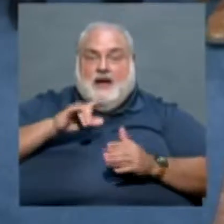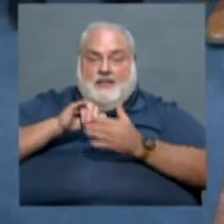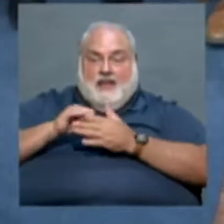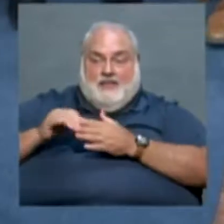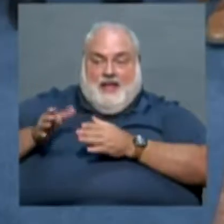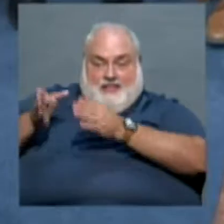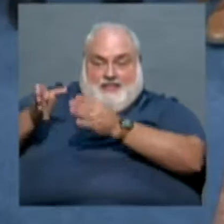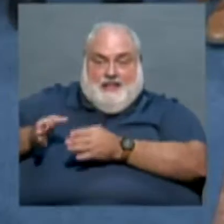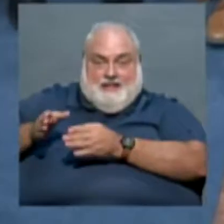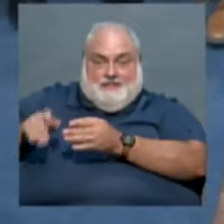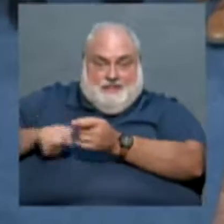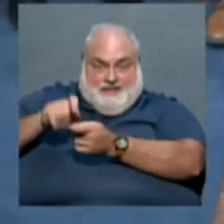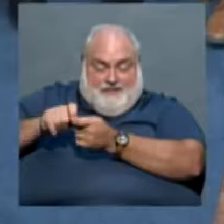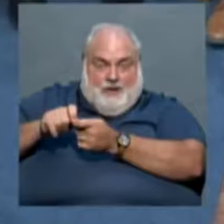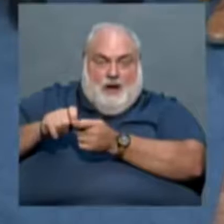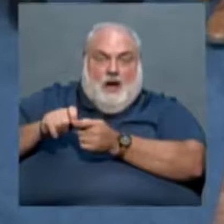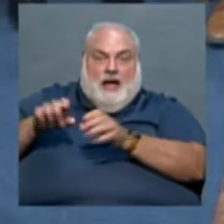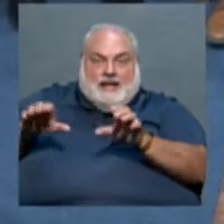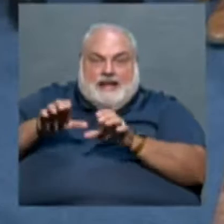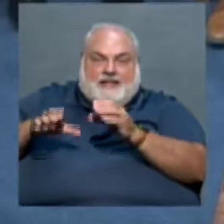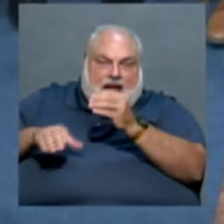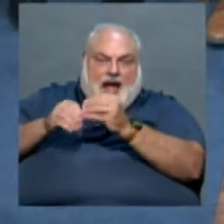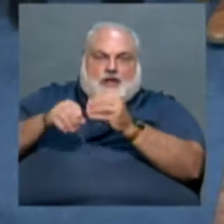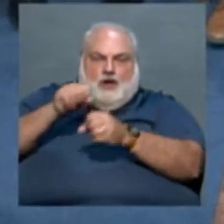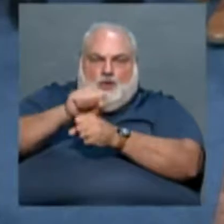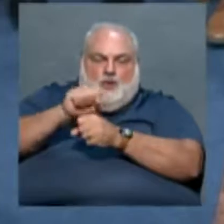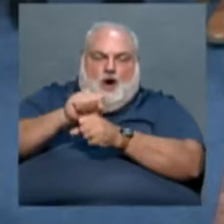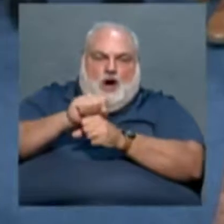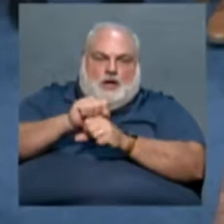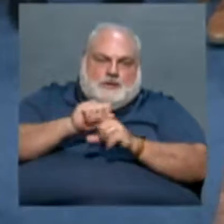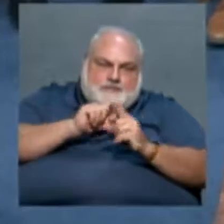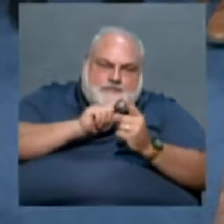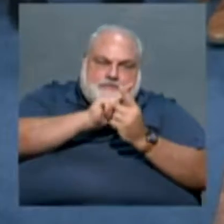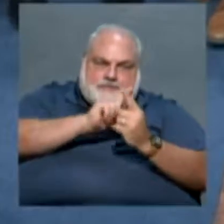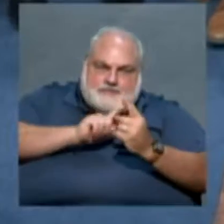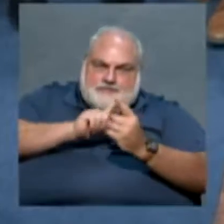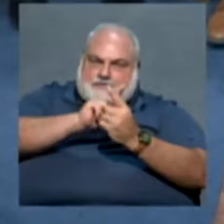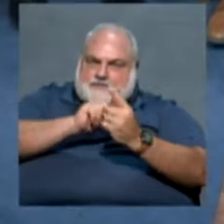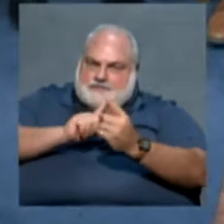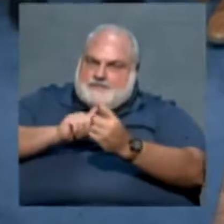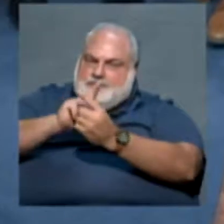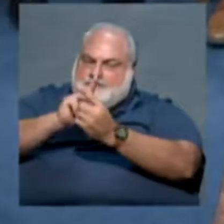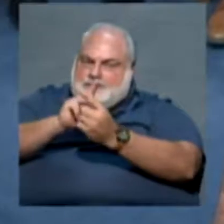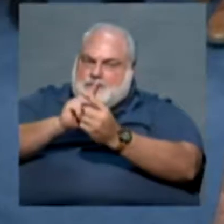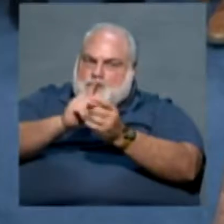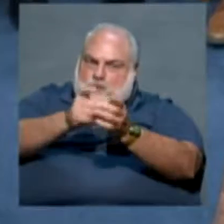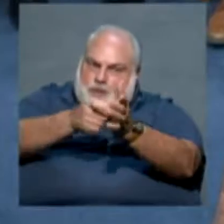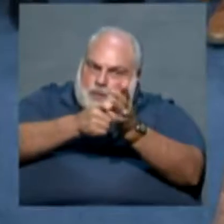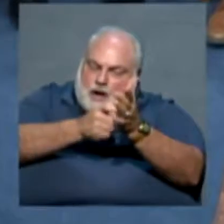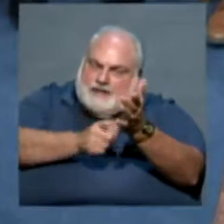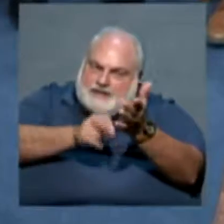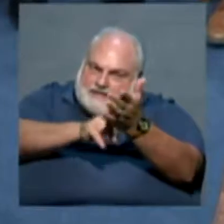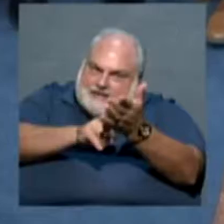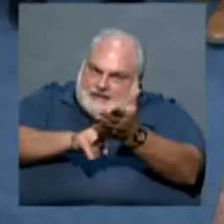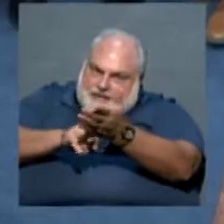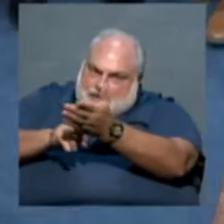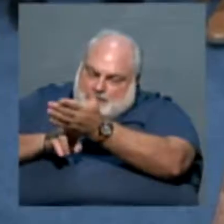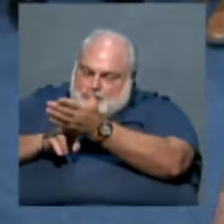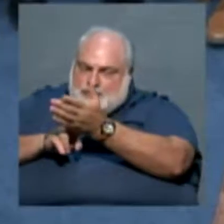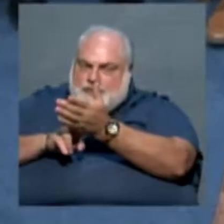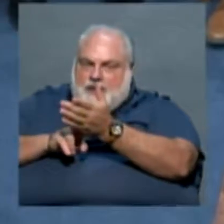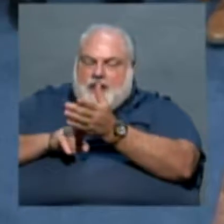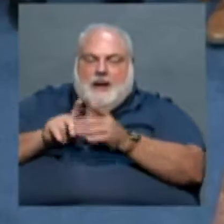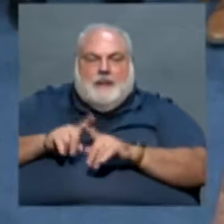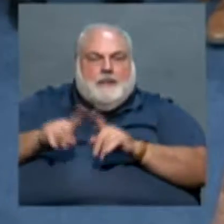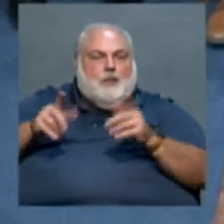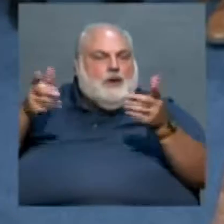this particular case have gone the extra mile, have done things beyond what is normally the case, but we certainly